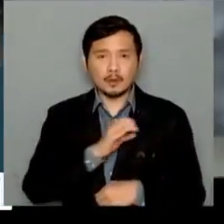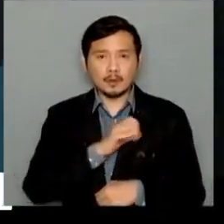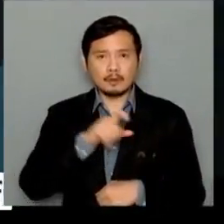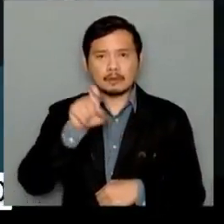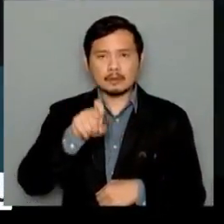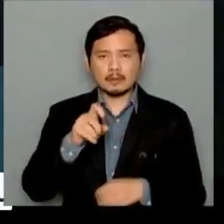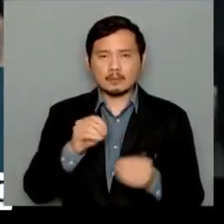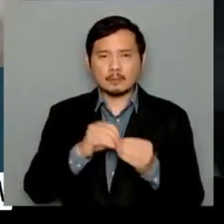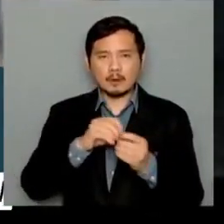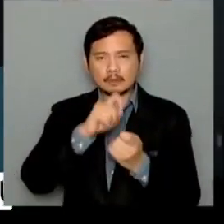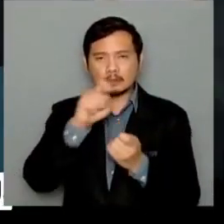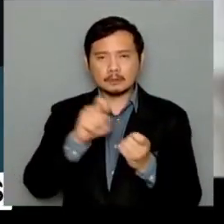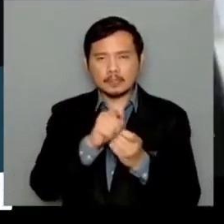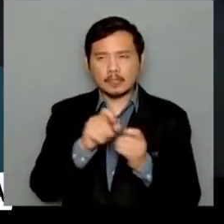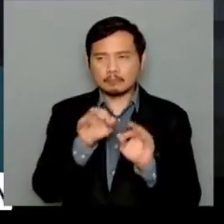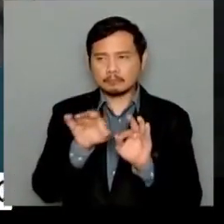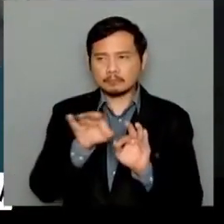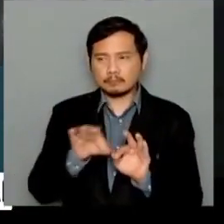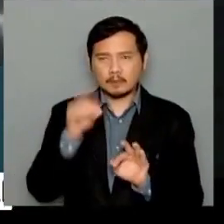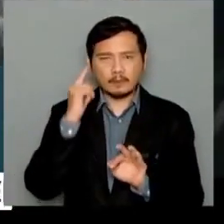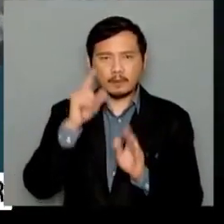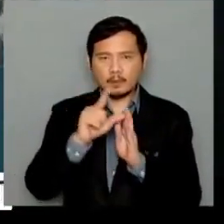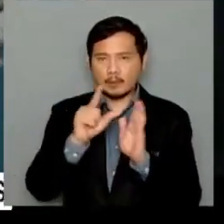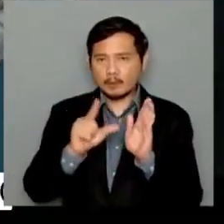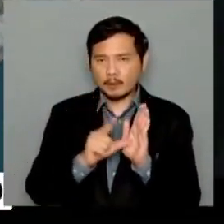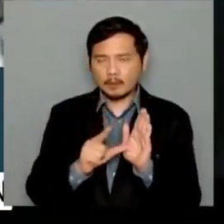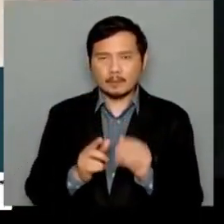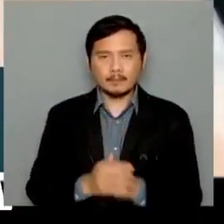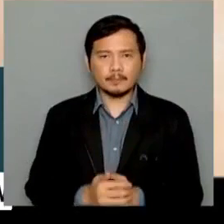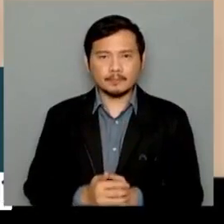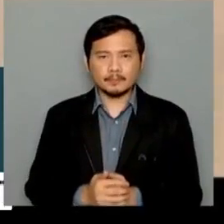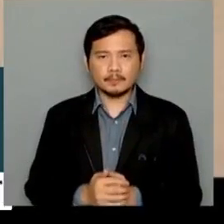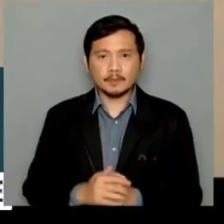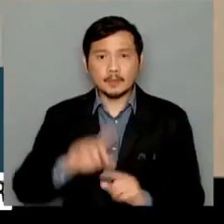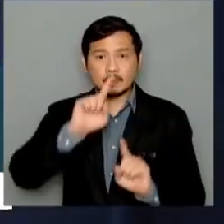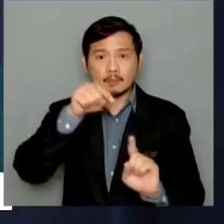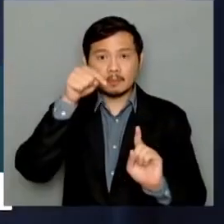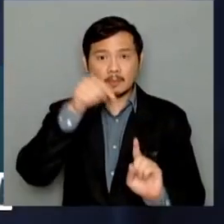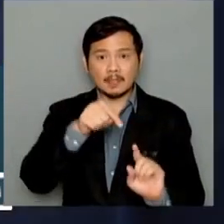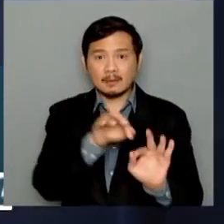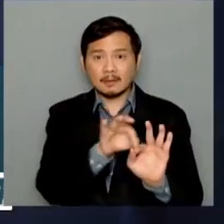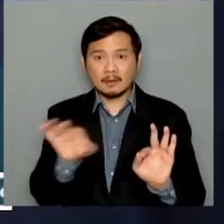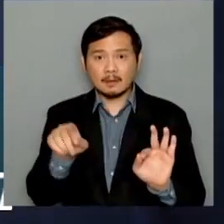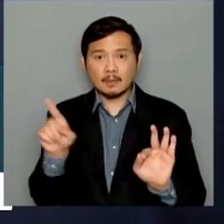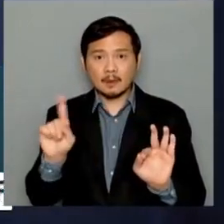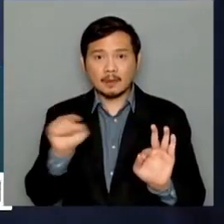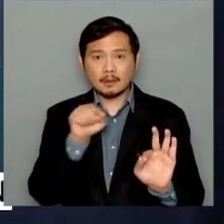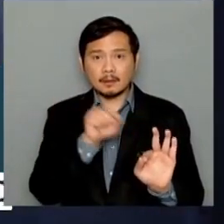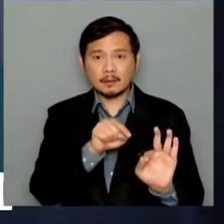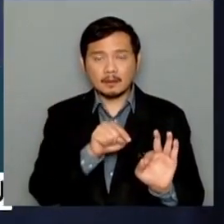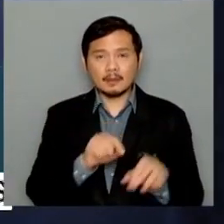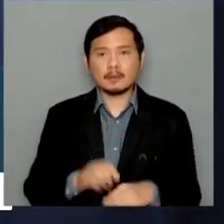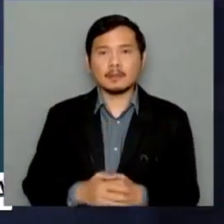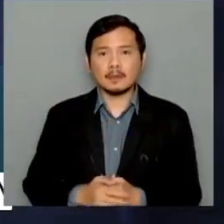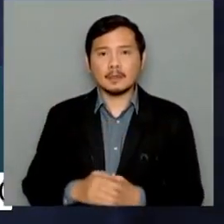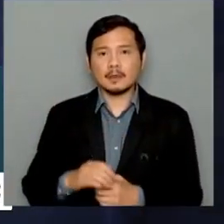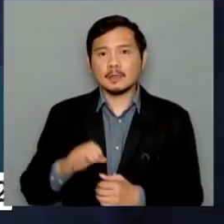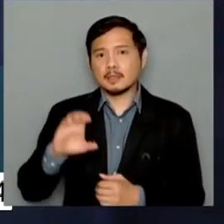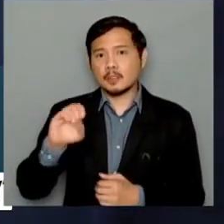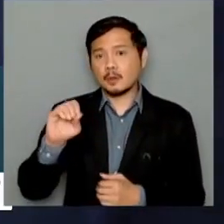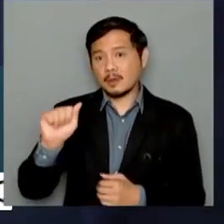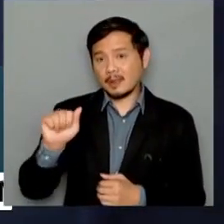law and cure the defects of the measure, particularly the provision which exempts the Commission on Audit to look into the